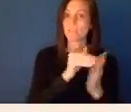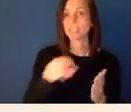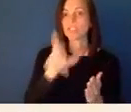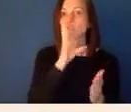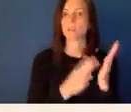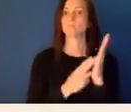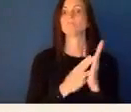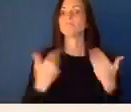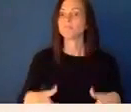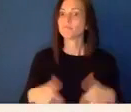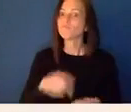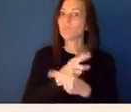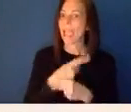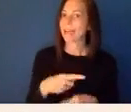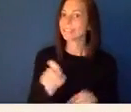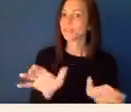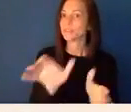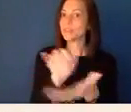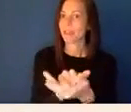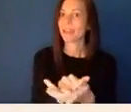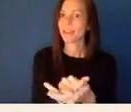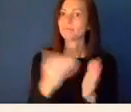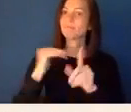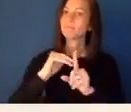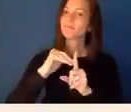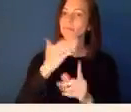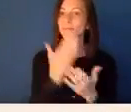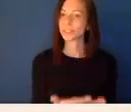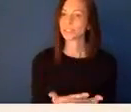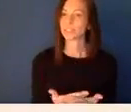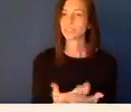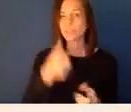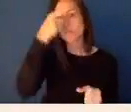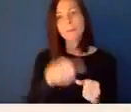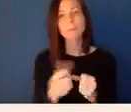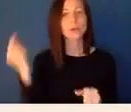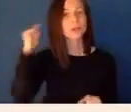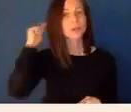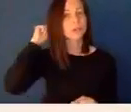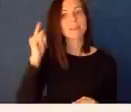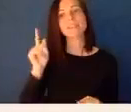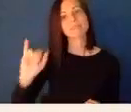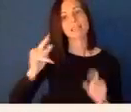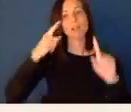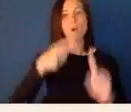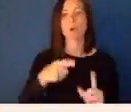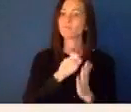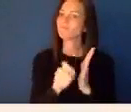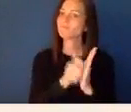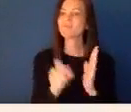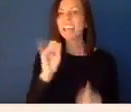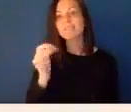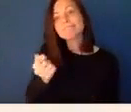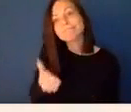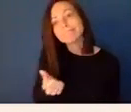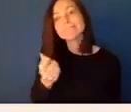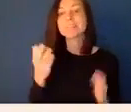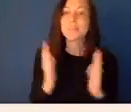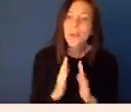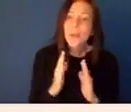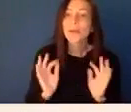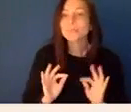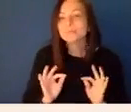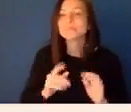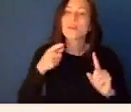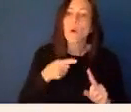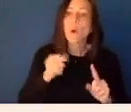have something done. So keep in mind what those goals are and write them down, even if it's a small goal, a large goal, something that